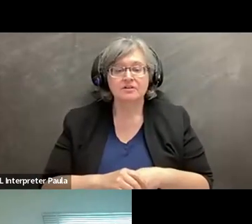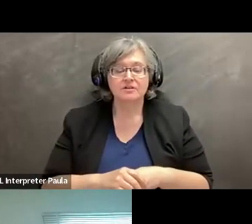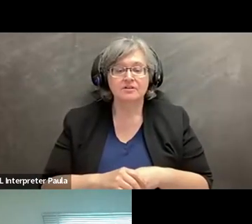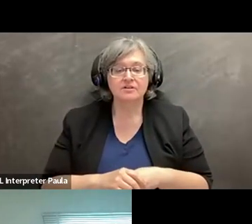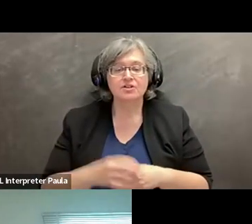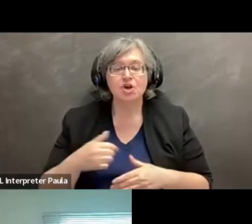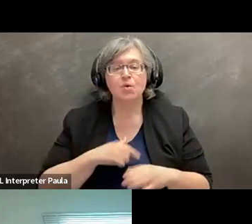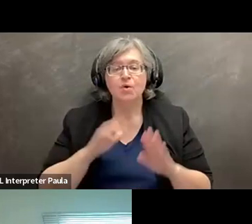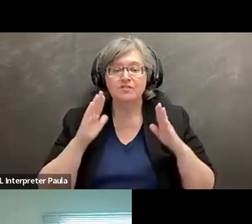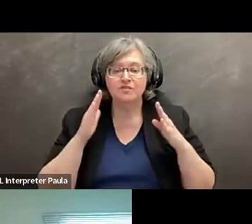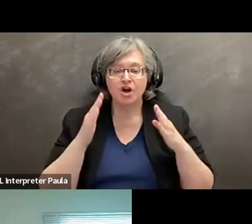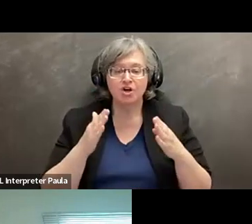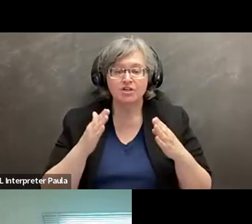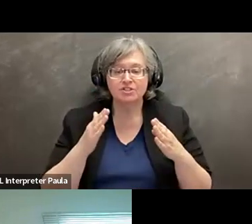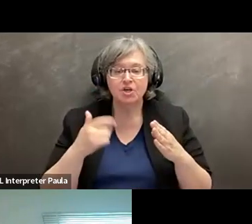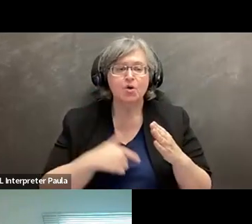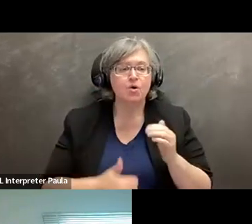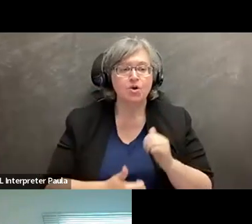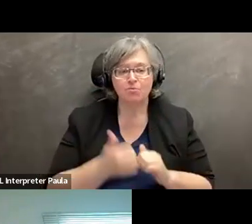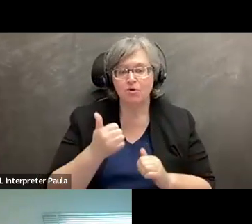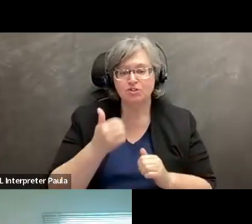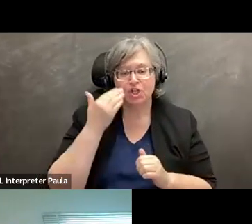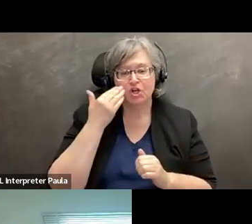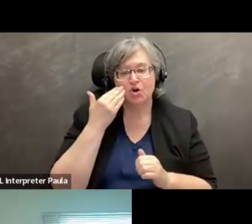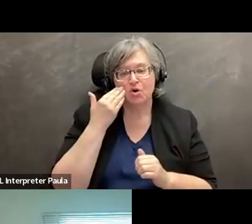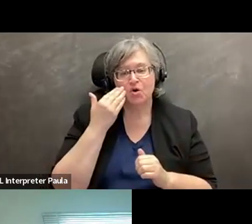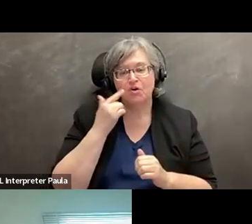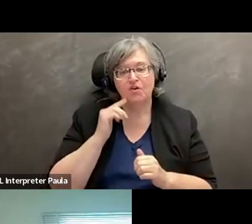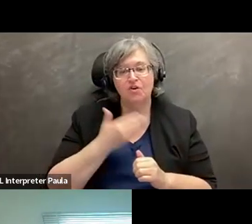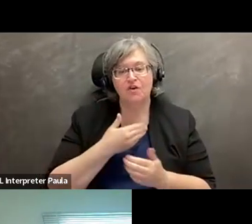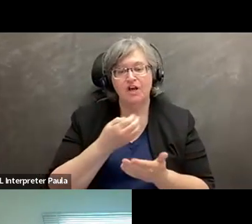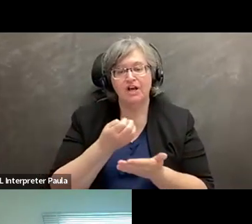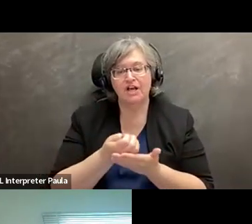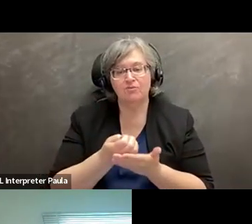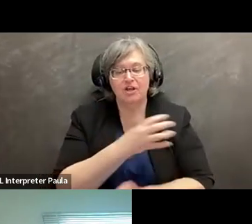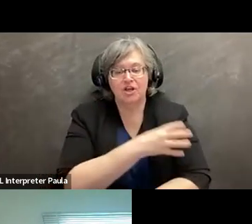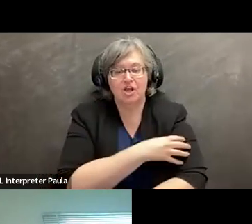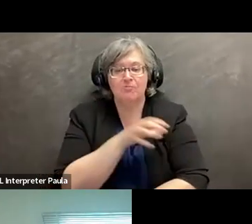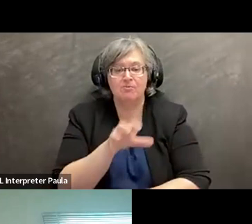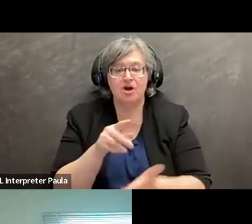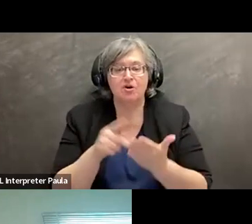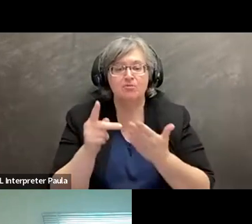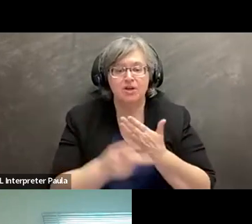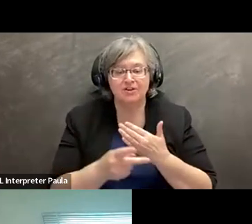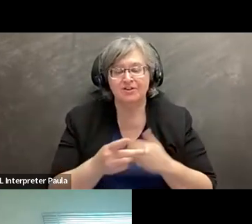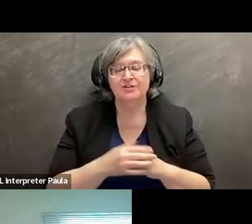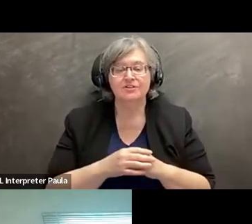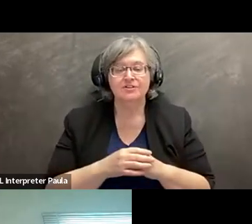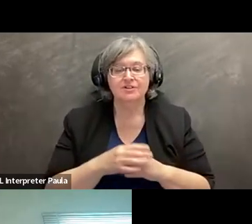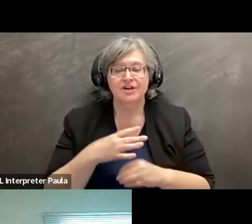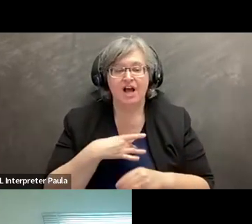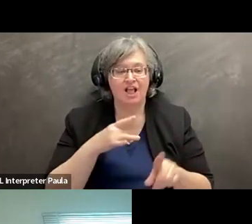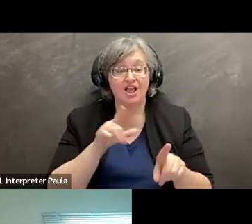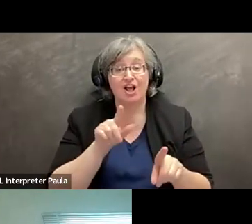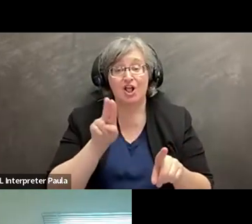we focus, we're mostly known for our economic empowerment program. And I like that Lul